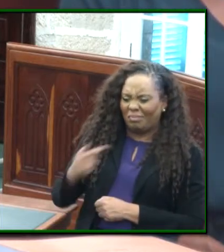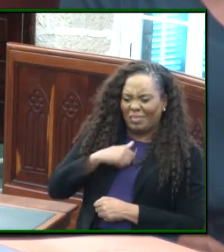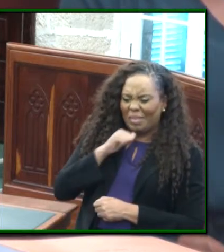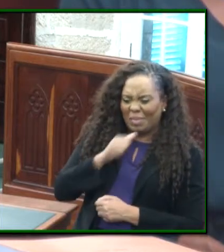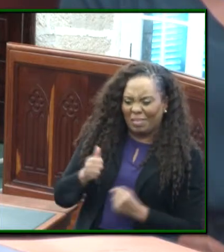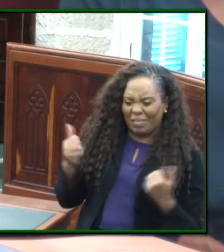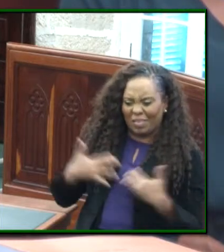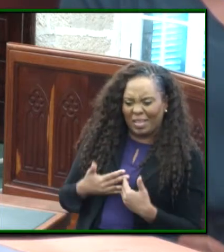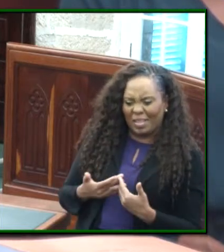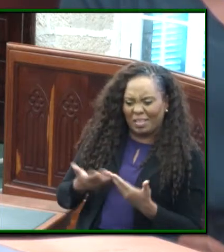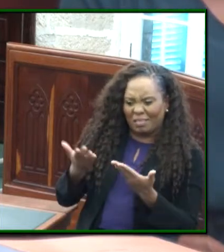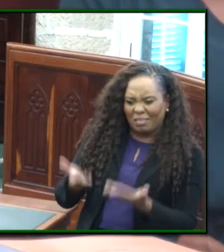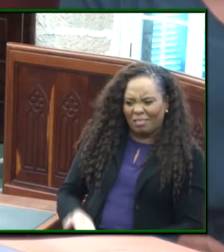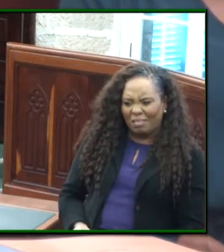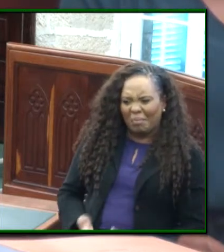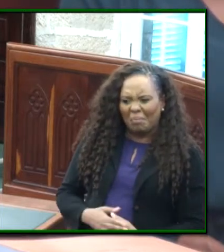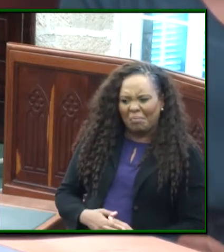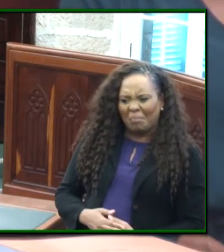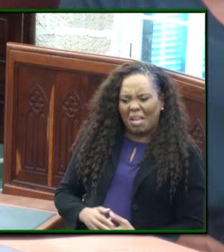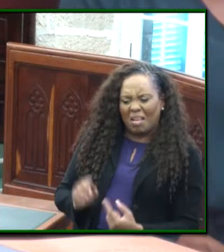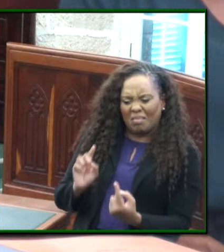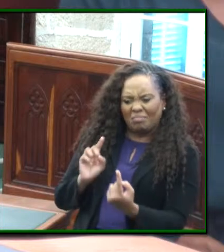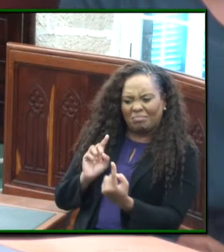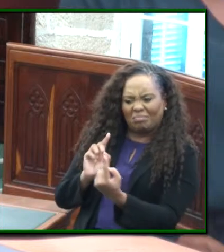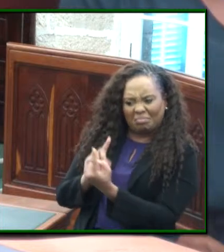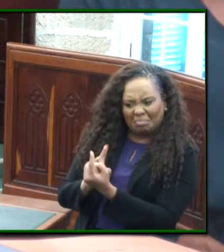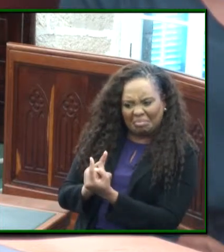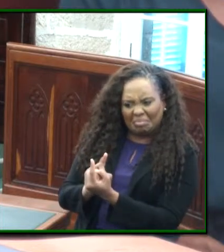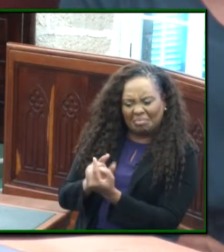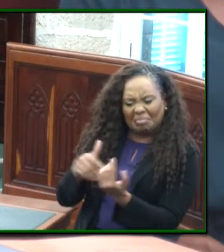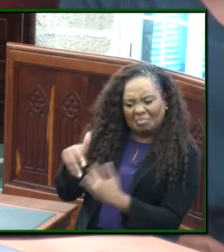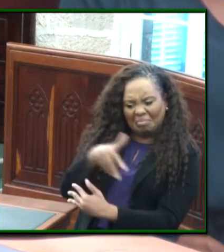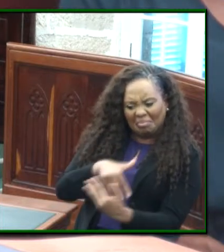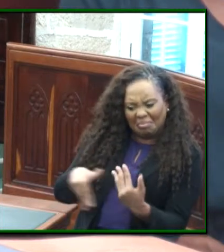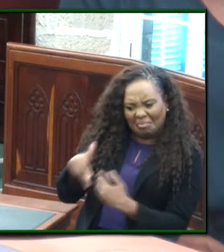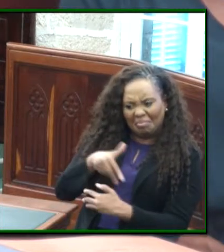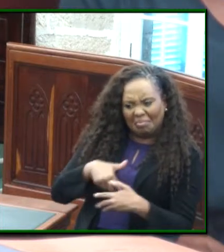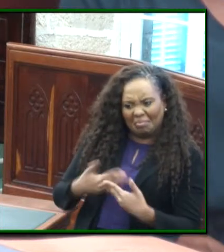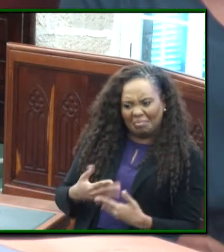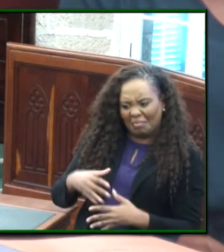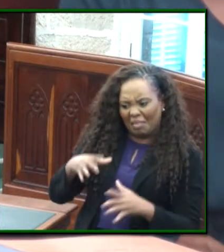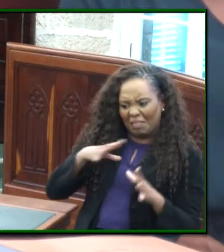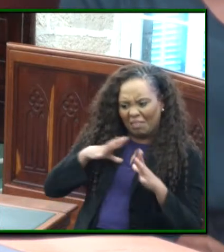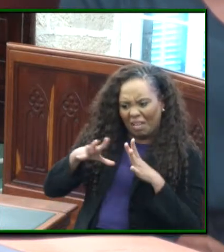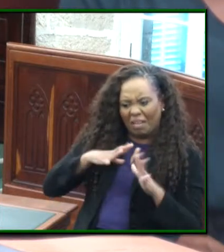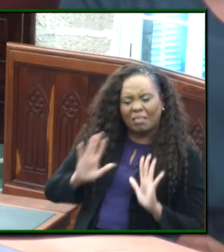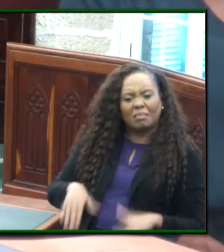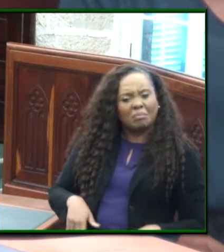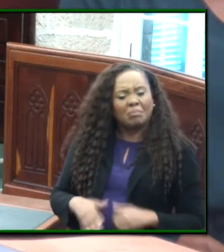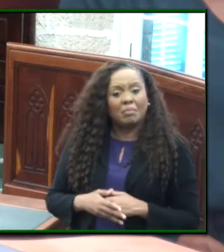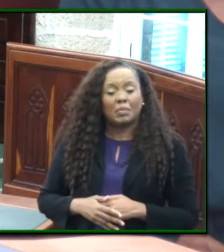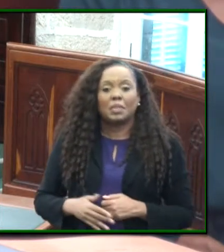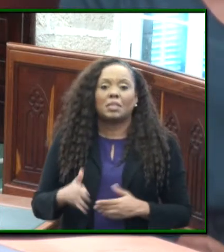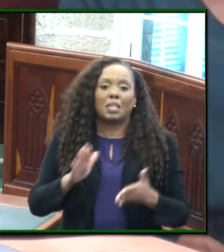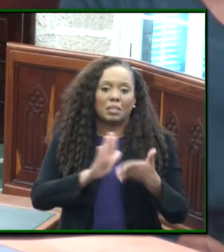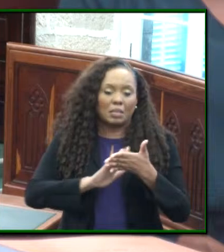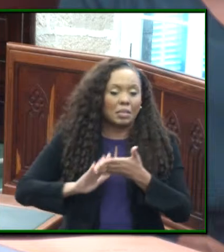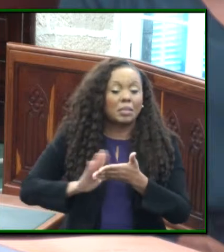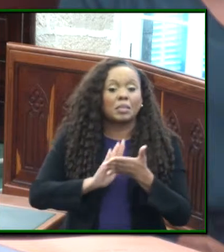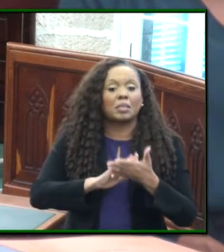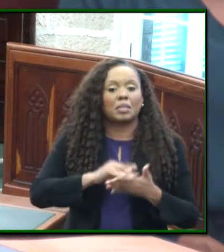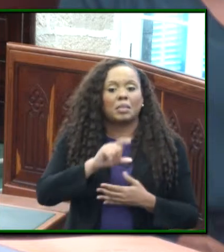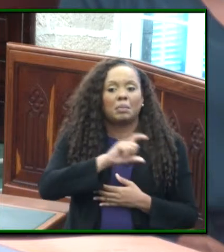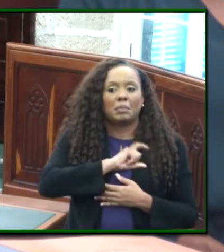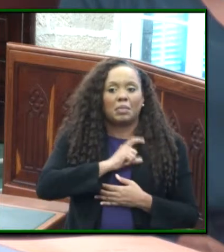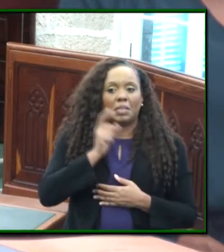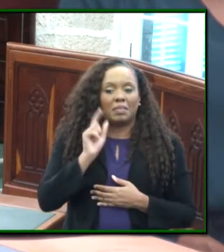you are more inclined to actually step up to the plate and assist. So I just want to commend the police on